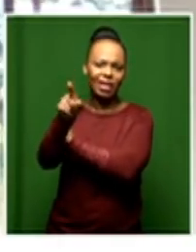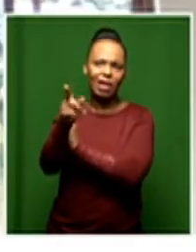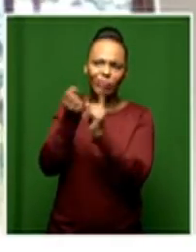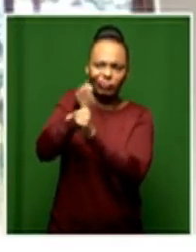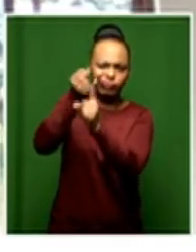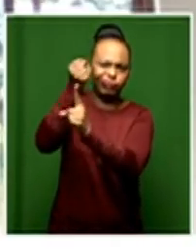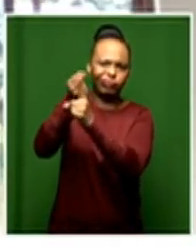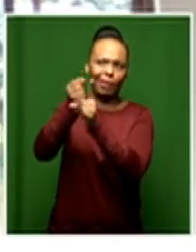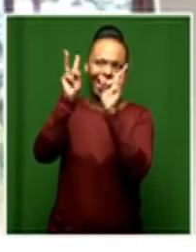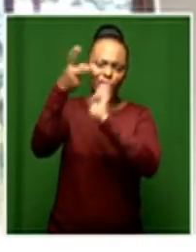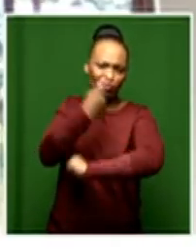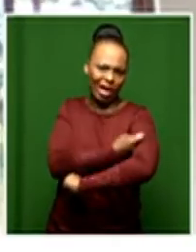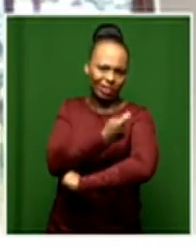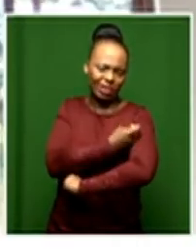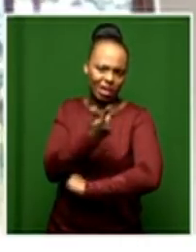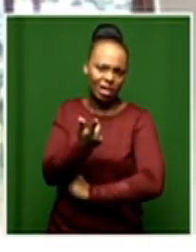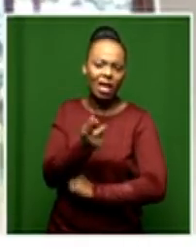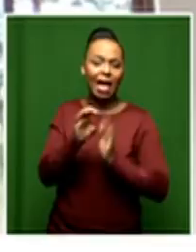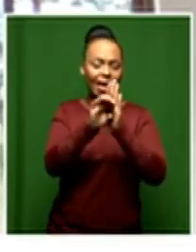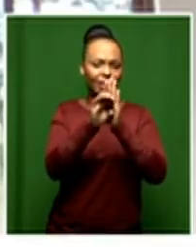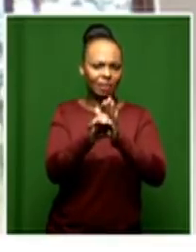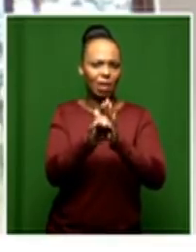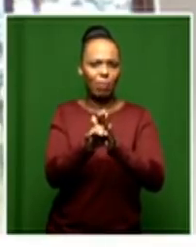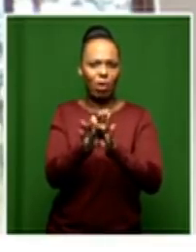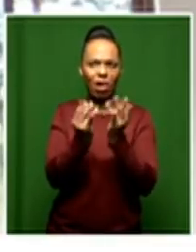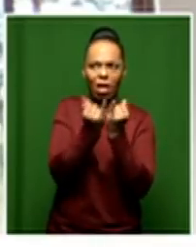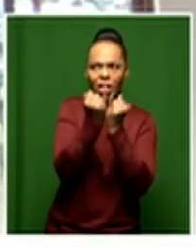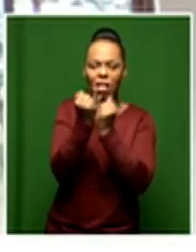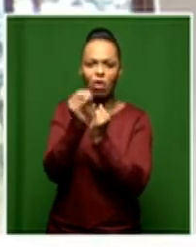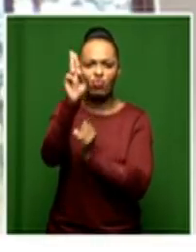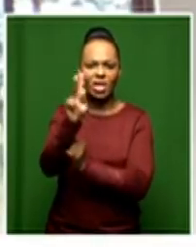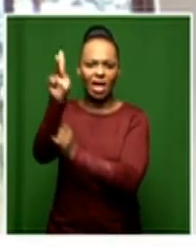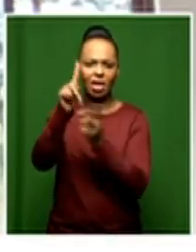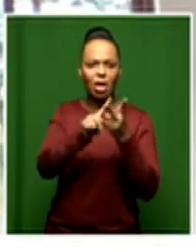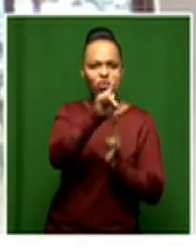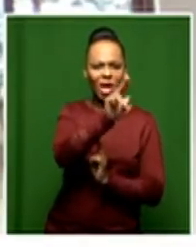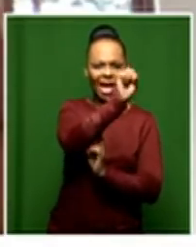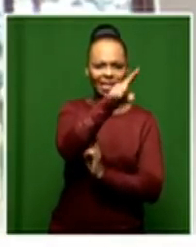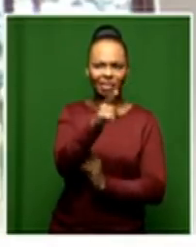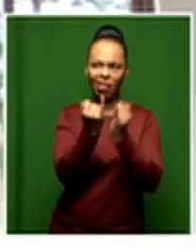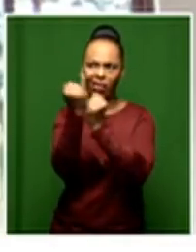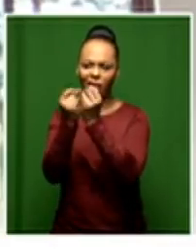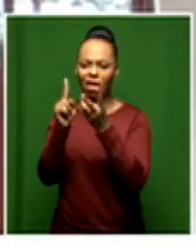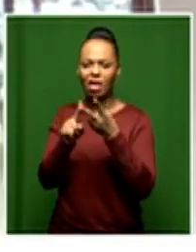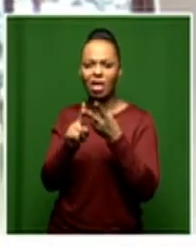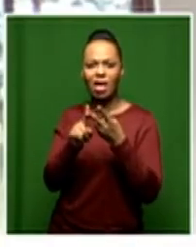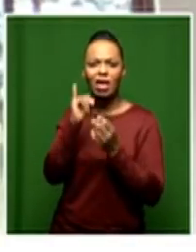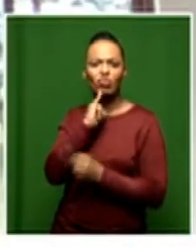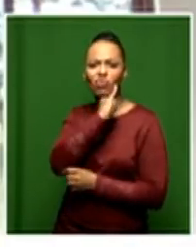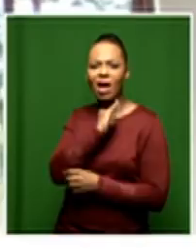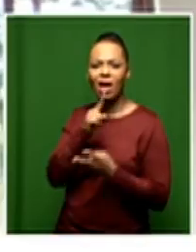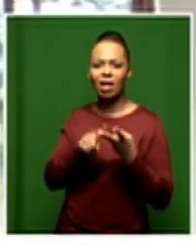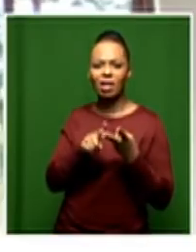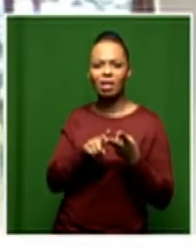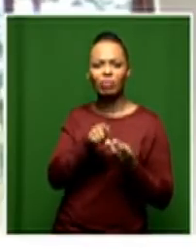the vaccines. Yeah. So for example, this big race by the UK and the US and Israel and United